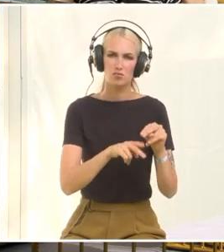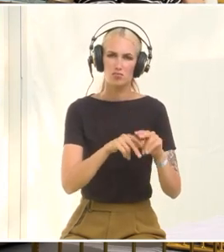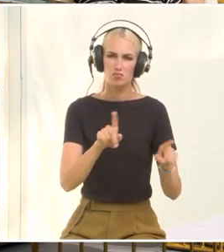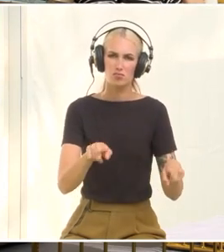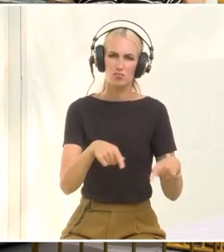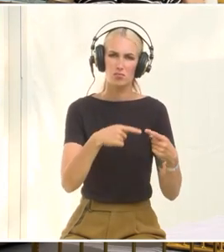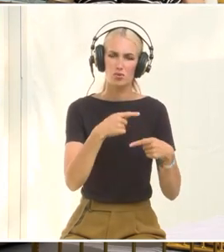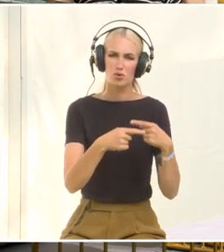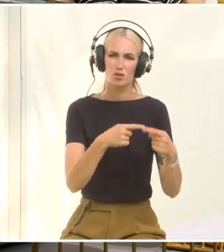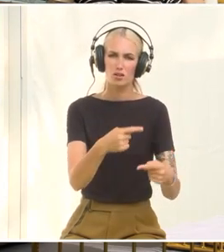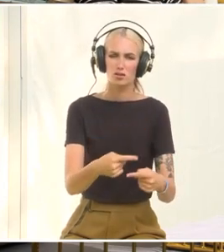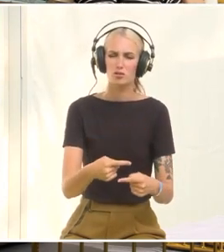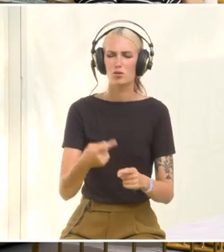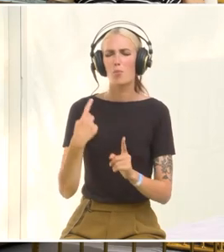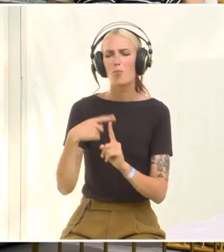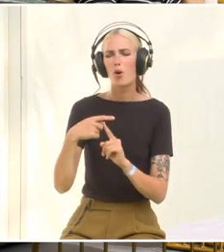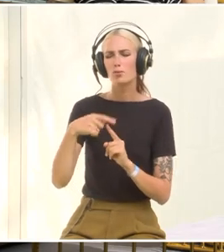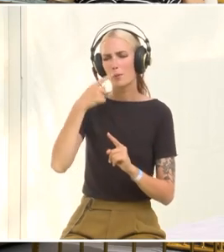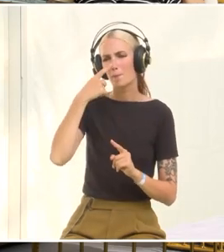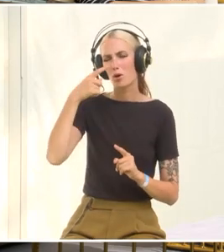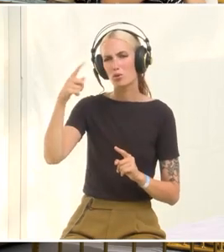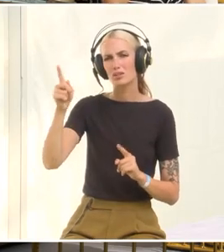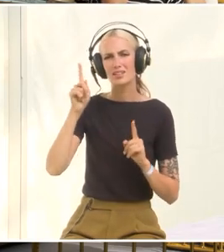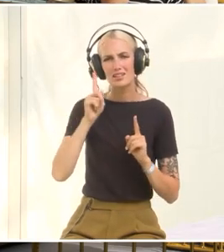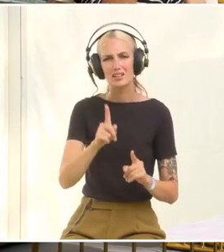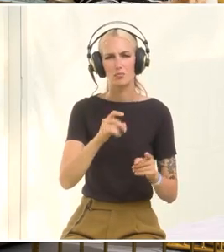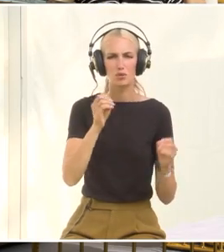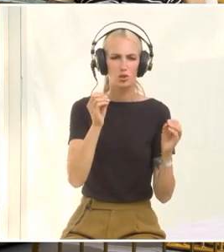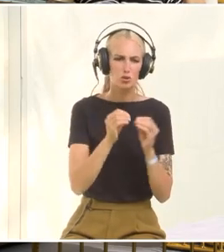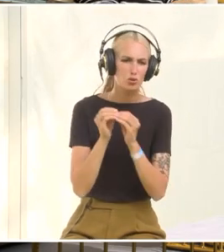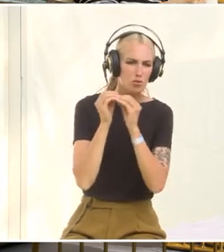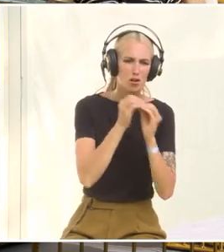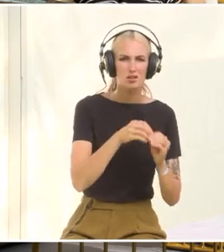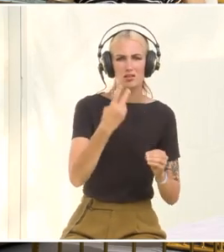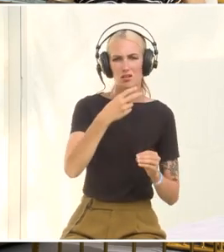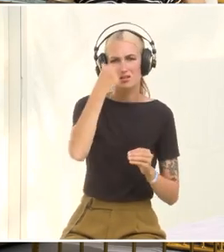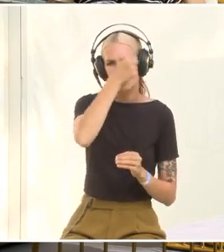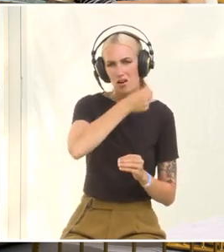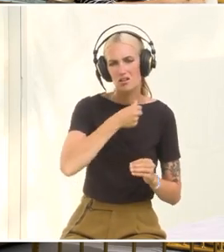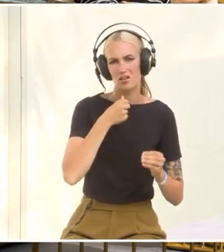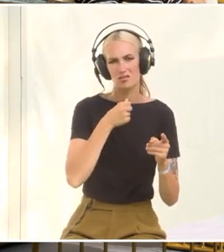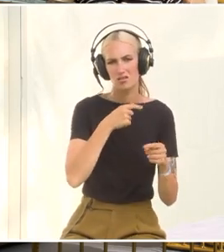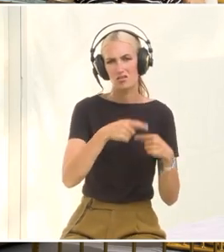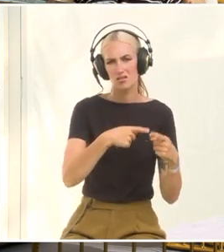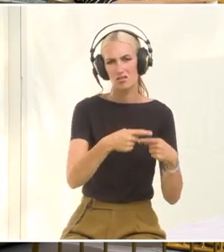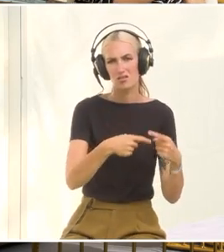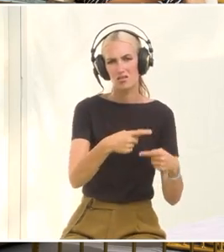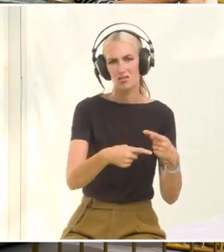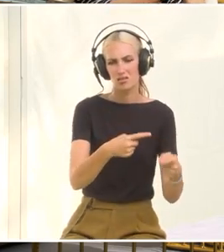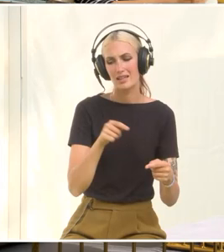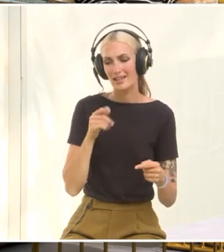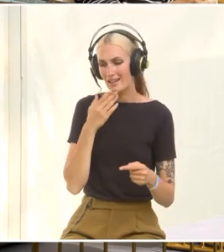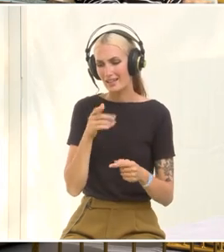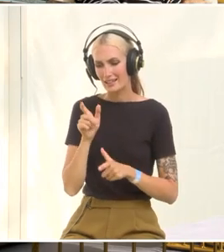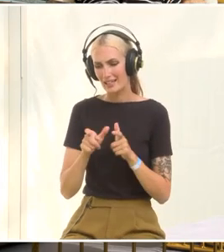even the most optimistic prognosis, we're talking about decades. So the returns of these individuals will take a time. They